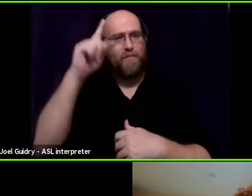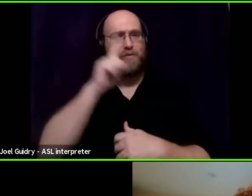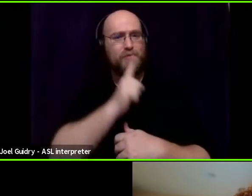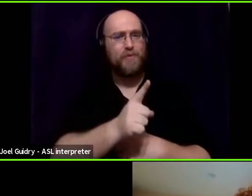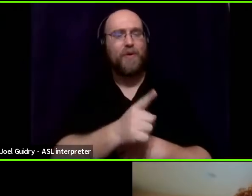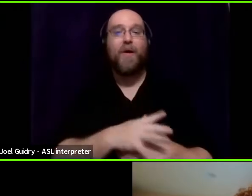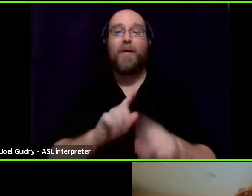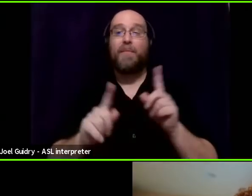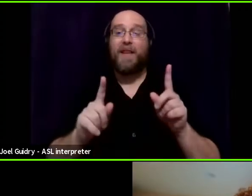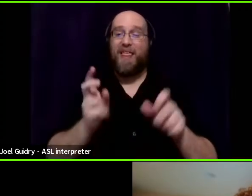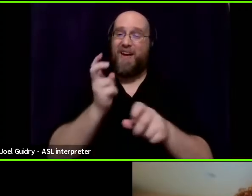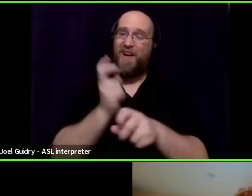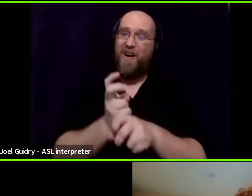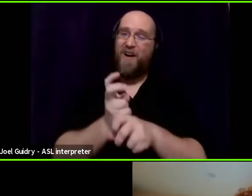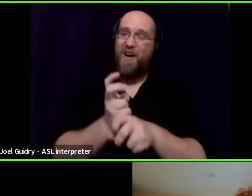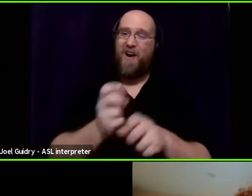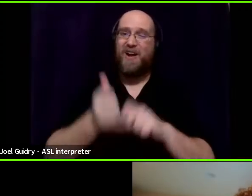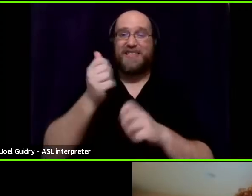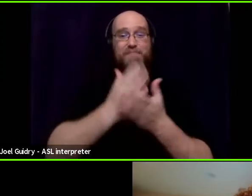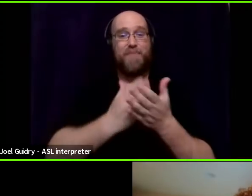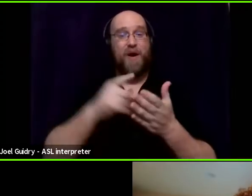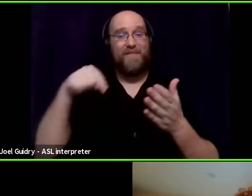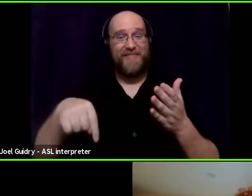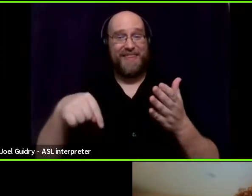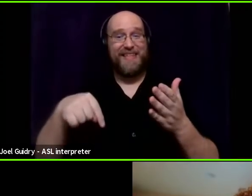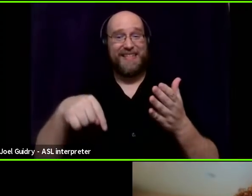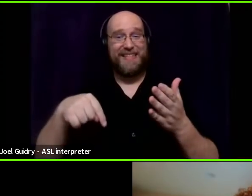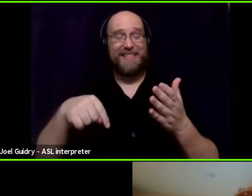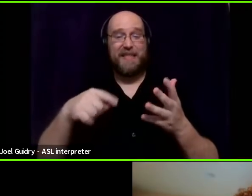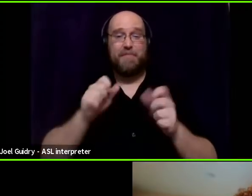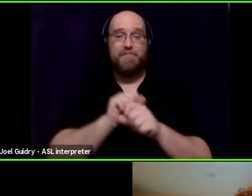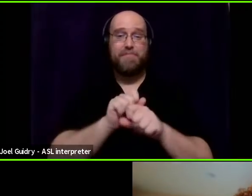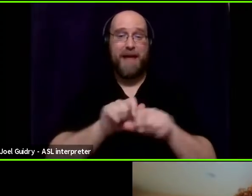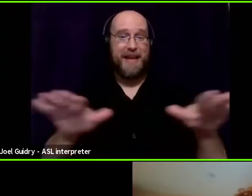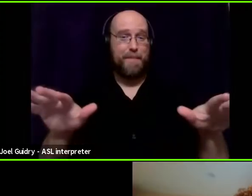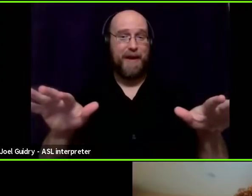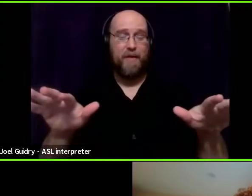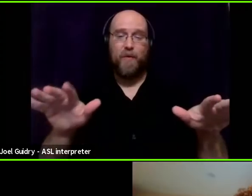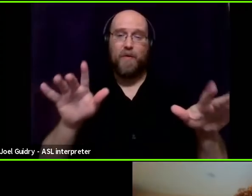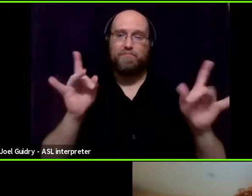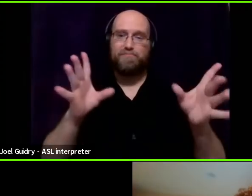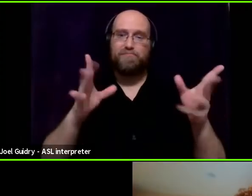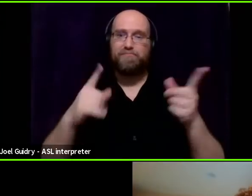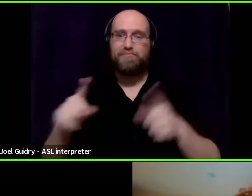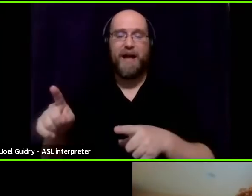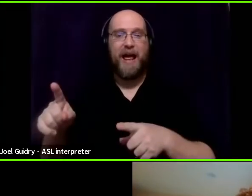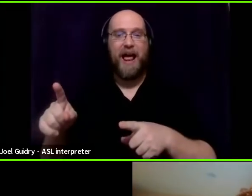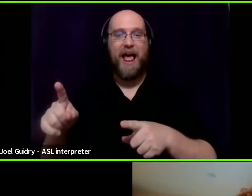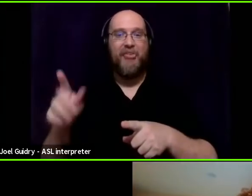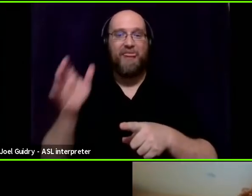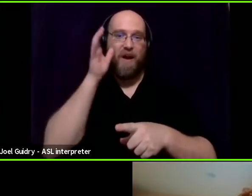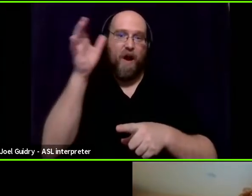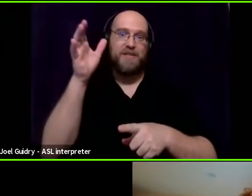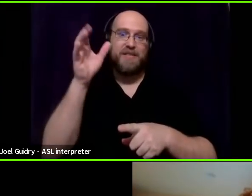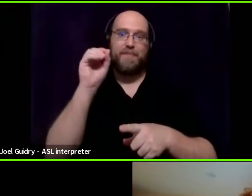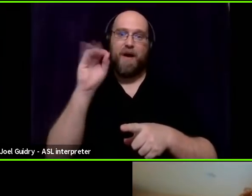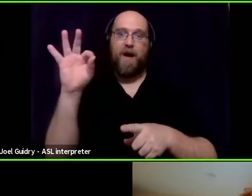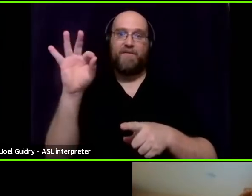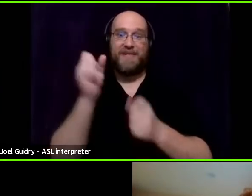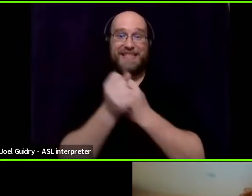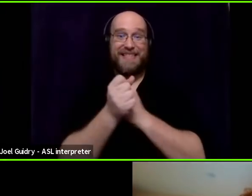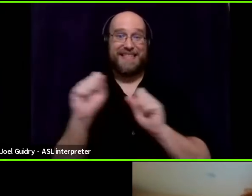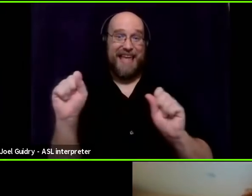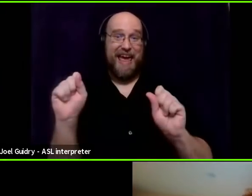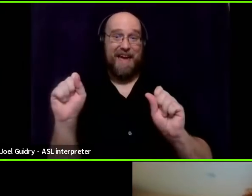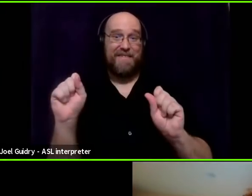been that the concept of safe, I'm not sure exists in the same standards and in the same way